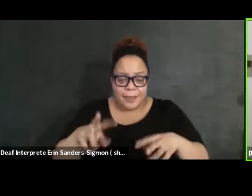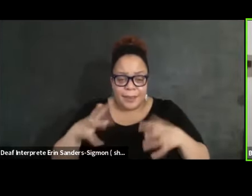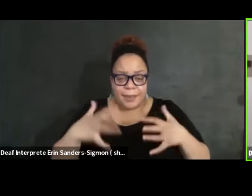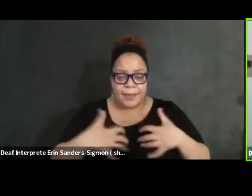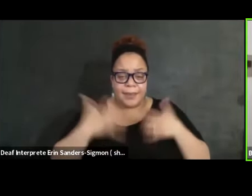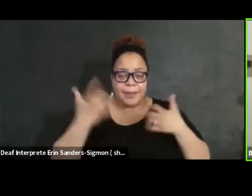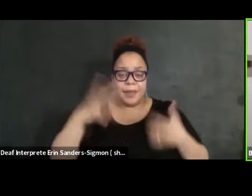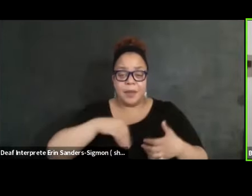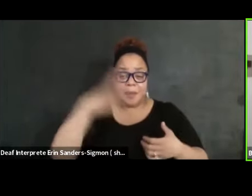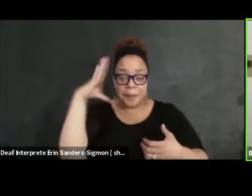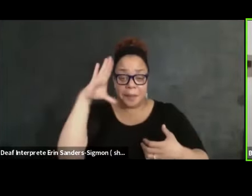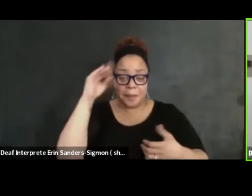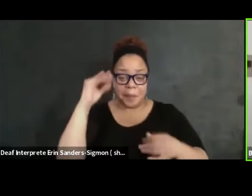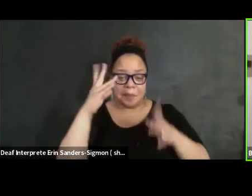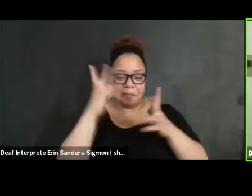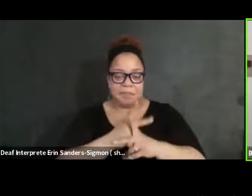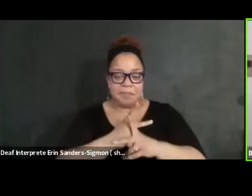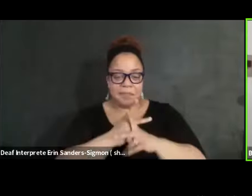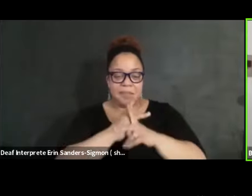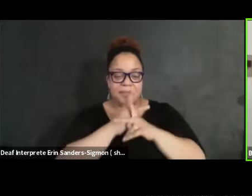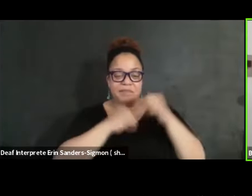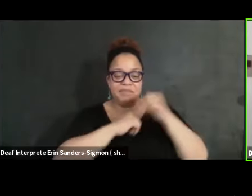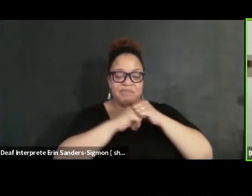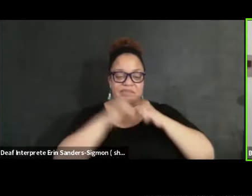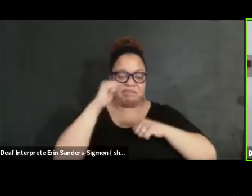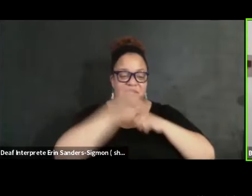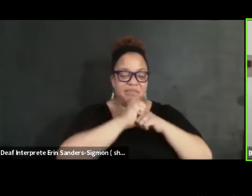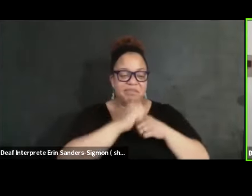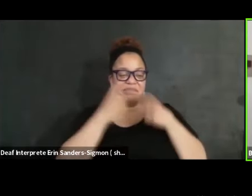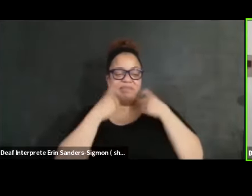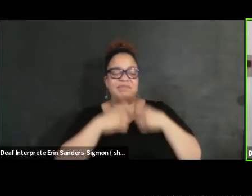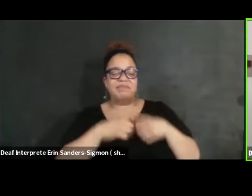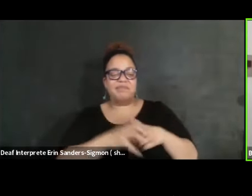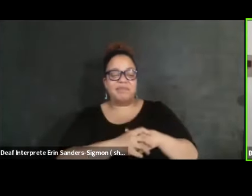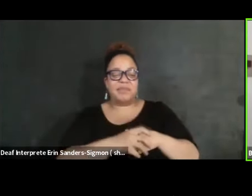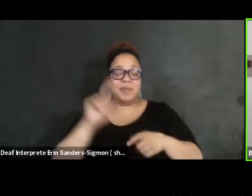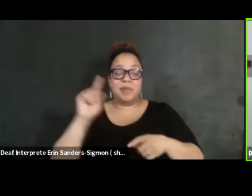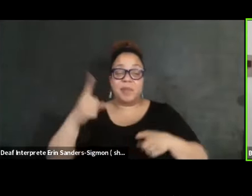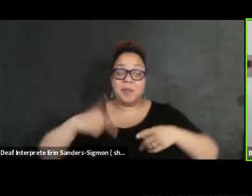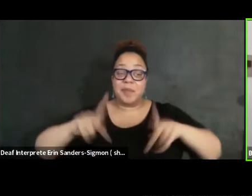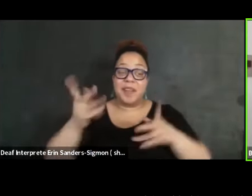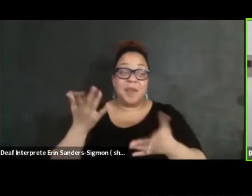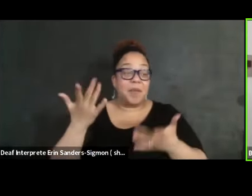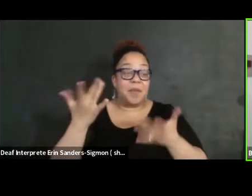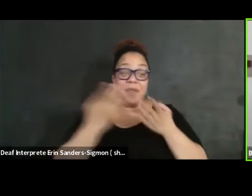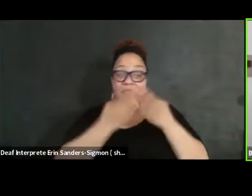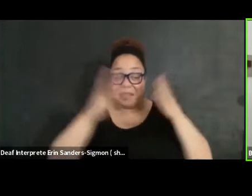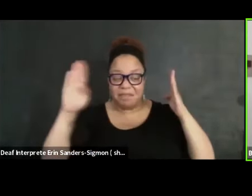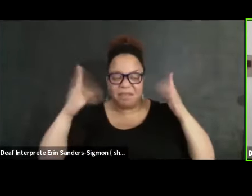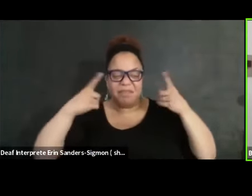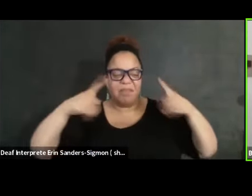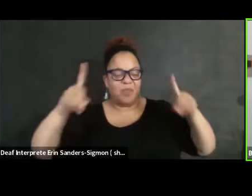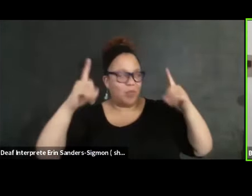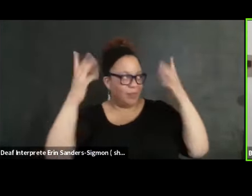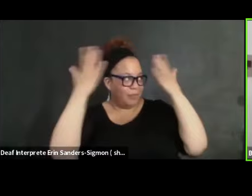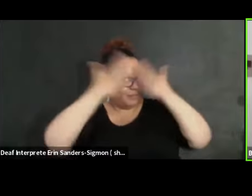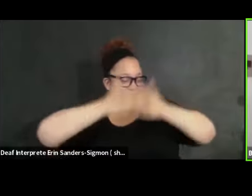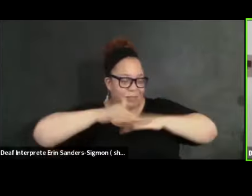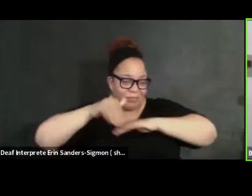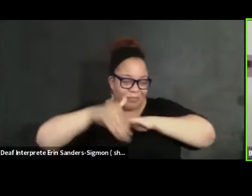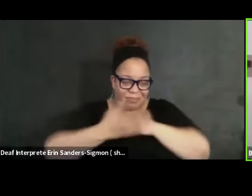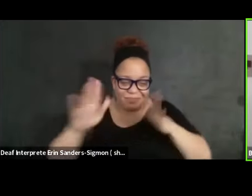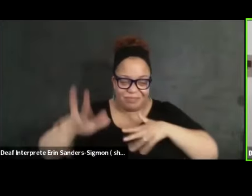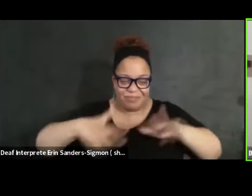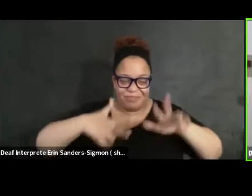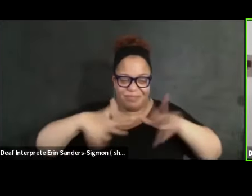tears that never see the light of day, but only allowed out in the comfort of darkness, tears that match his mother who would never let him walk out that door in the